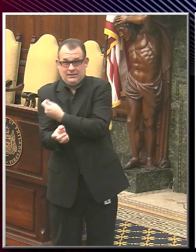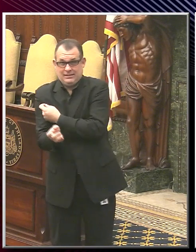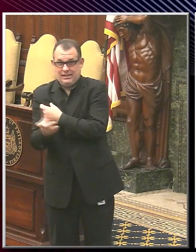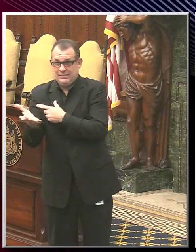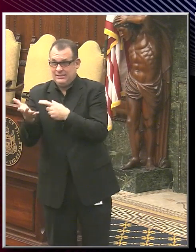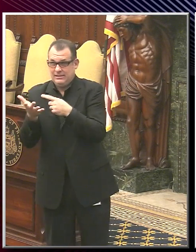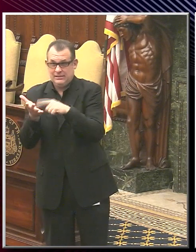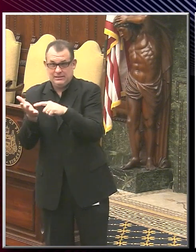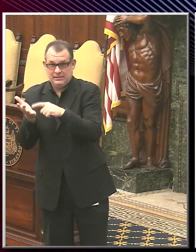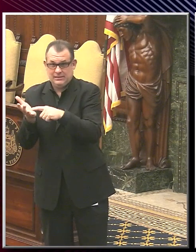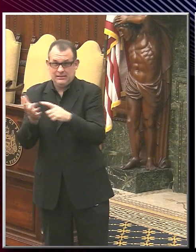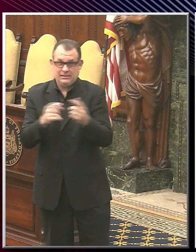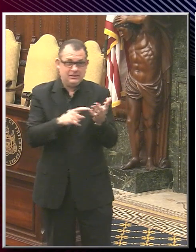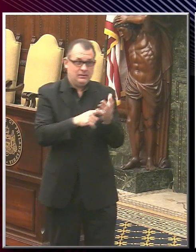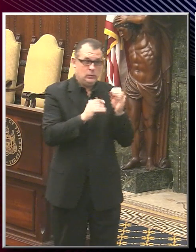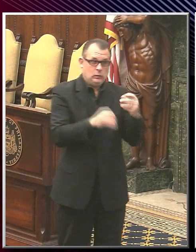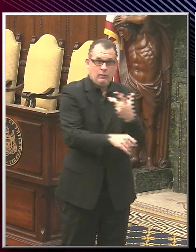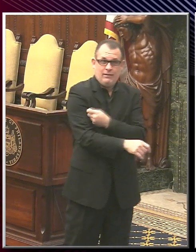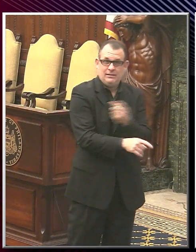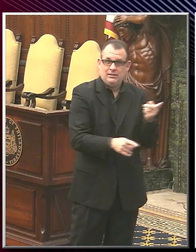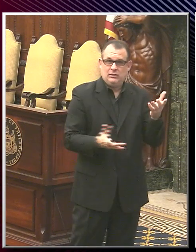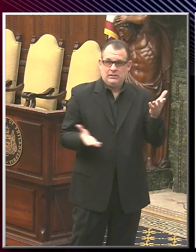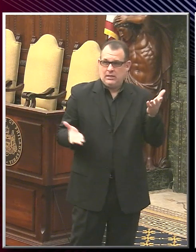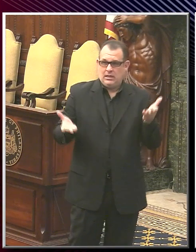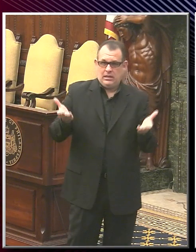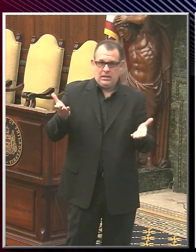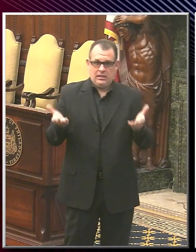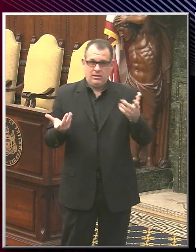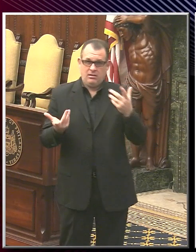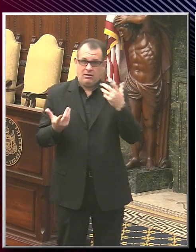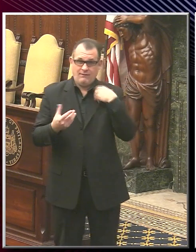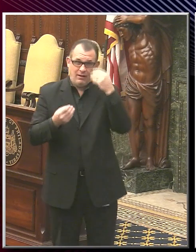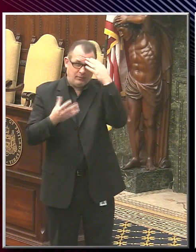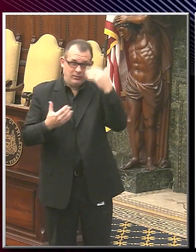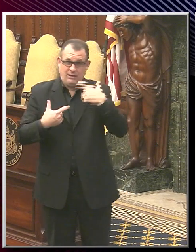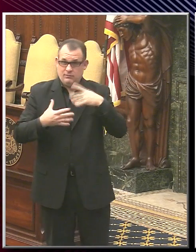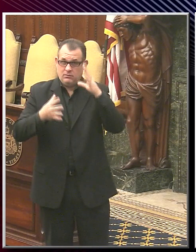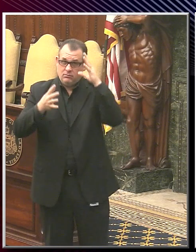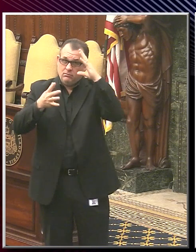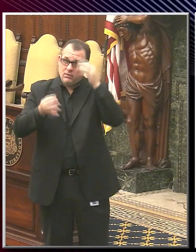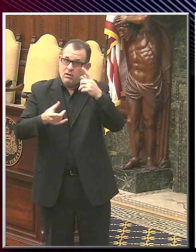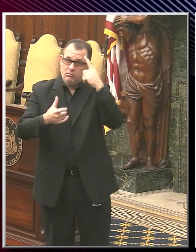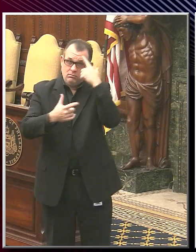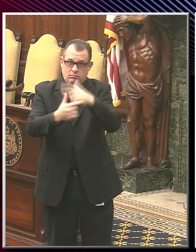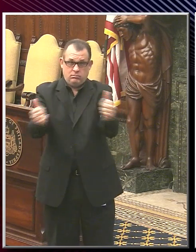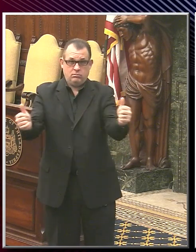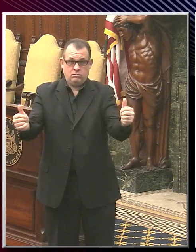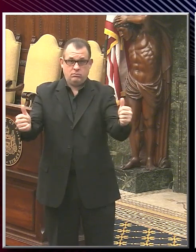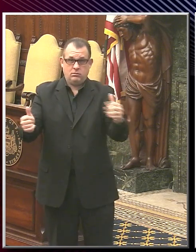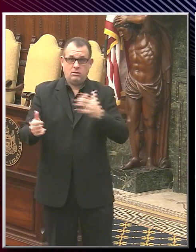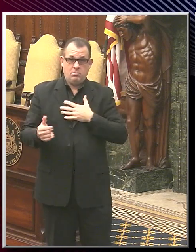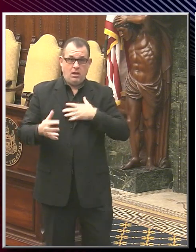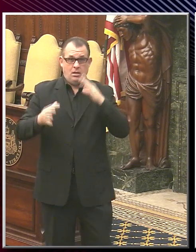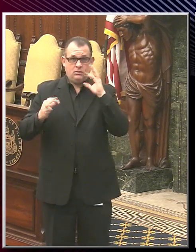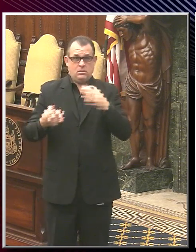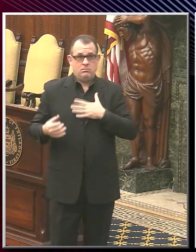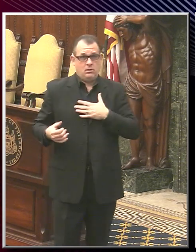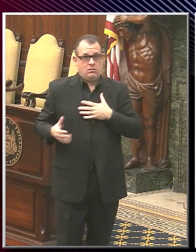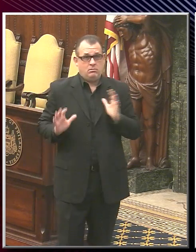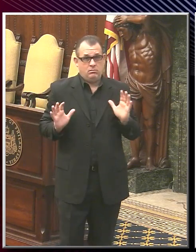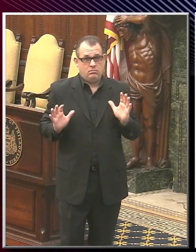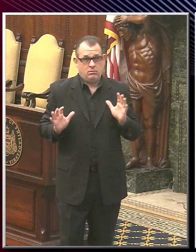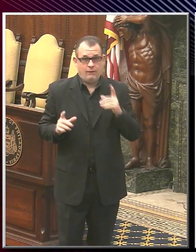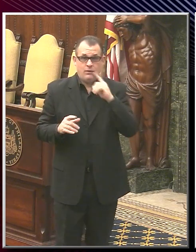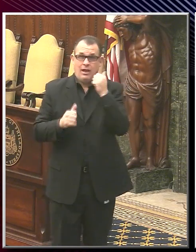take the vaccine. But get all the information you can and make your own decision. But that's the way that I would weigh that. And I would explain that to everybody the same